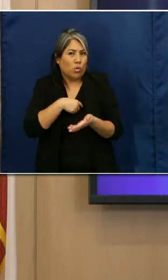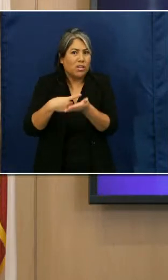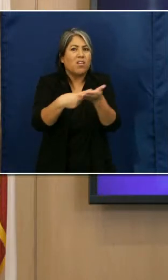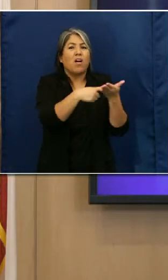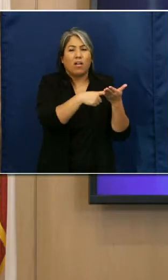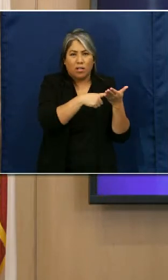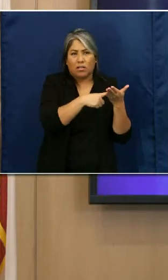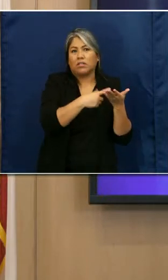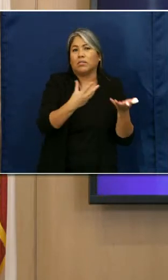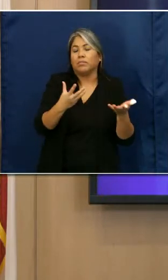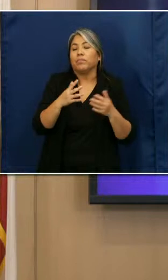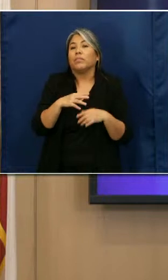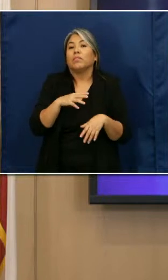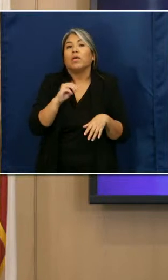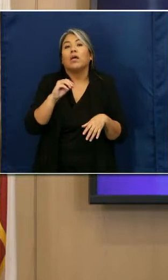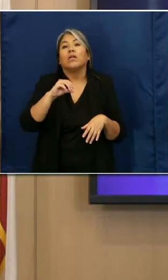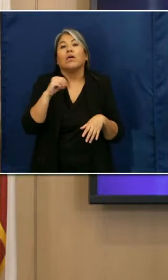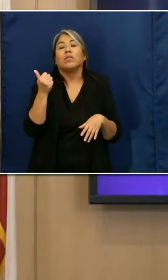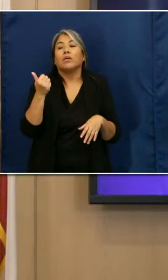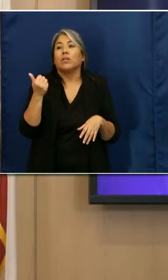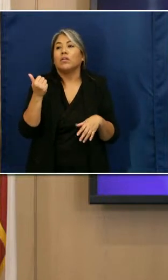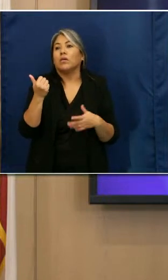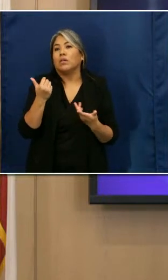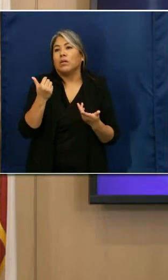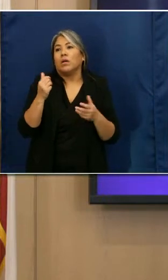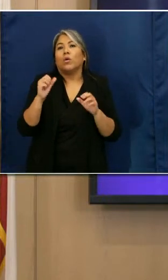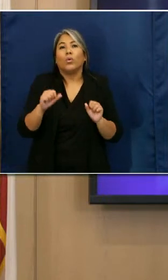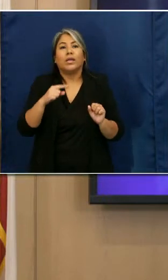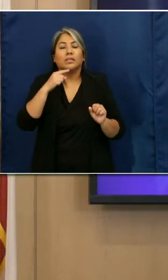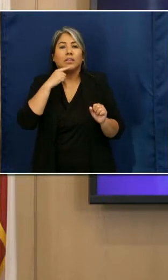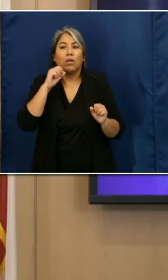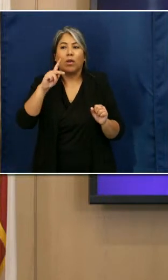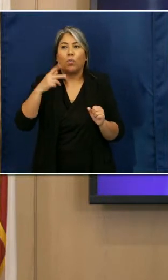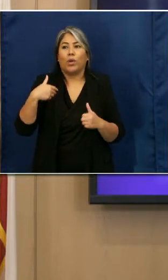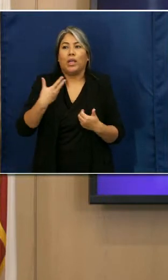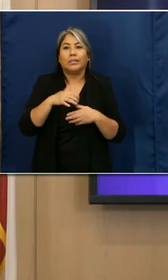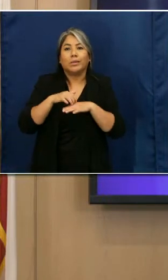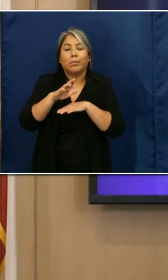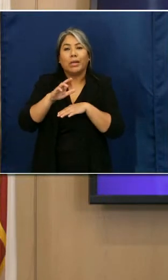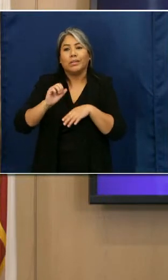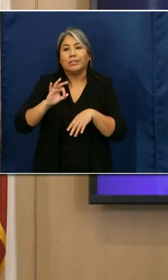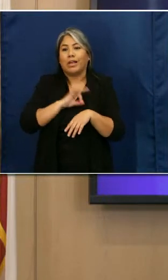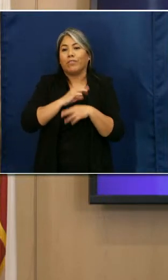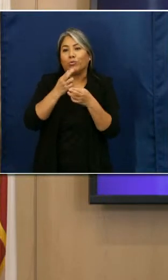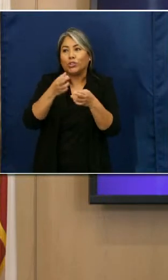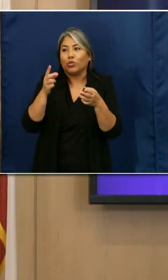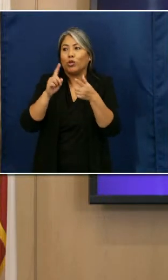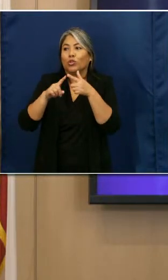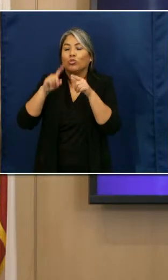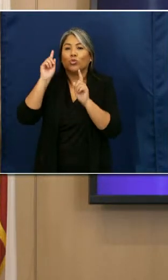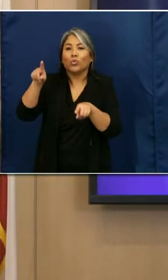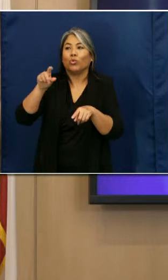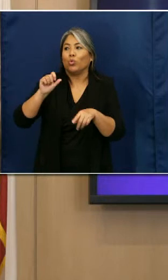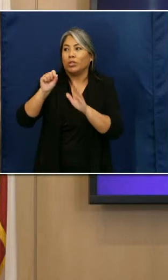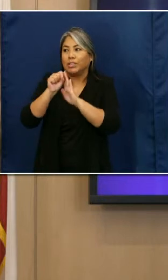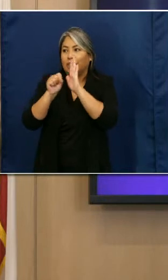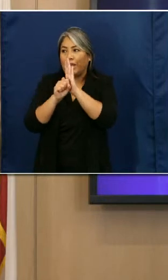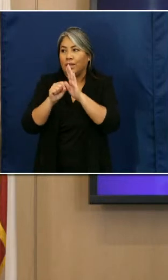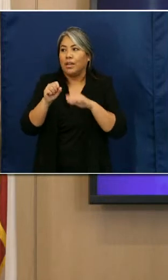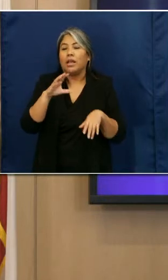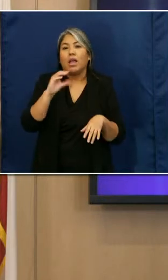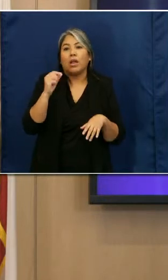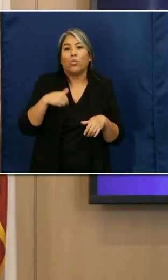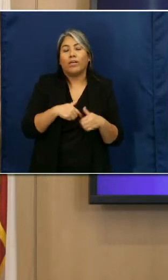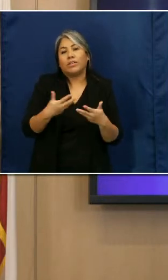needed. And then we have another lever we can pull, and we can submit staffing resources up to the state. And we